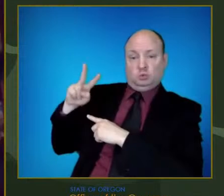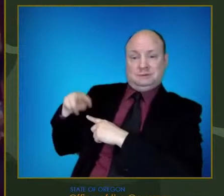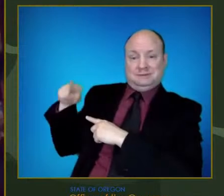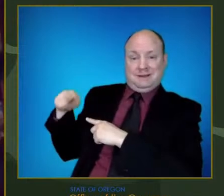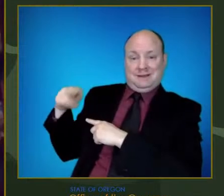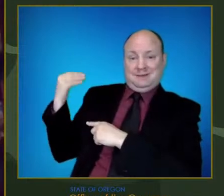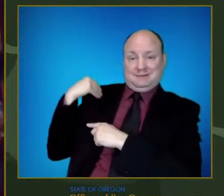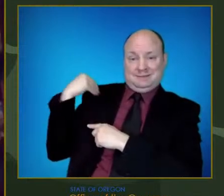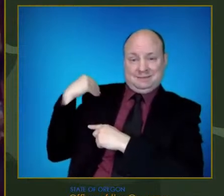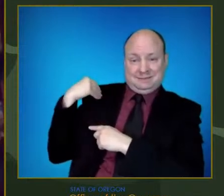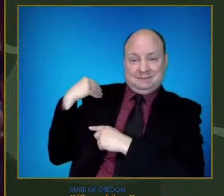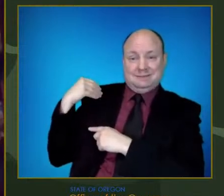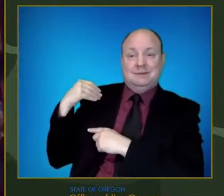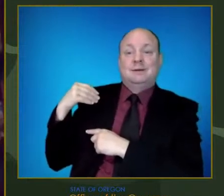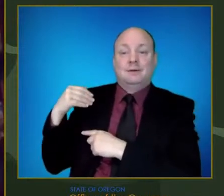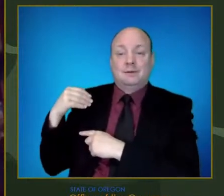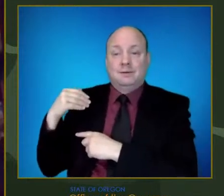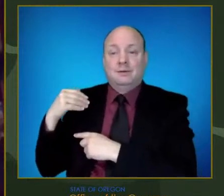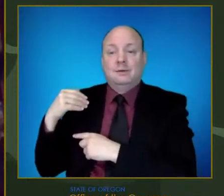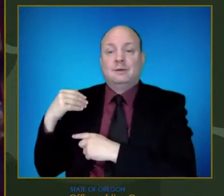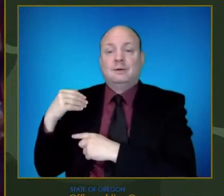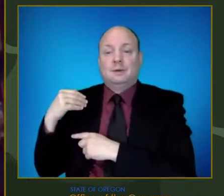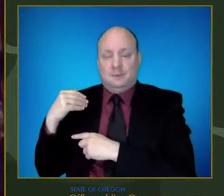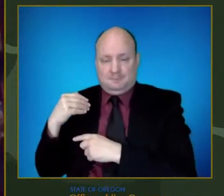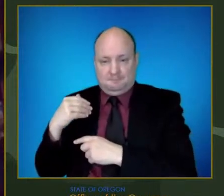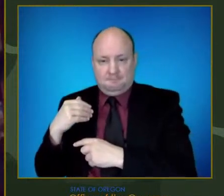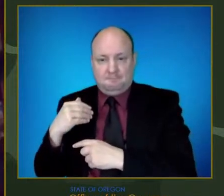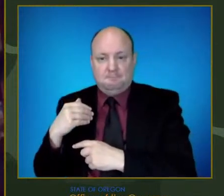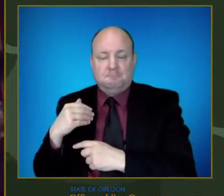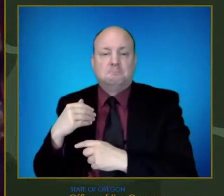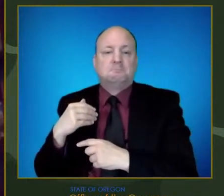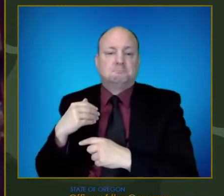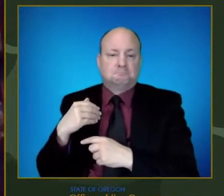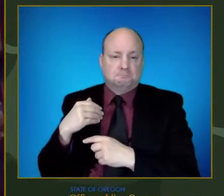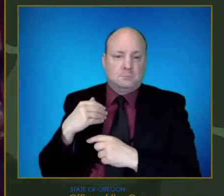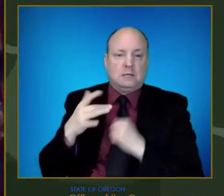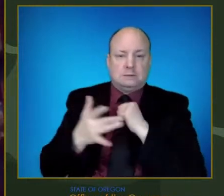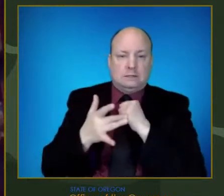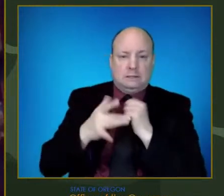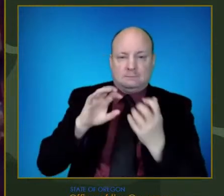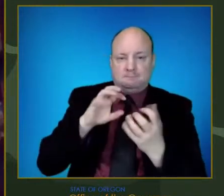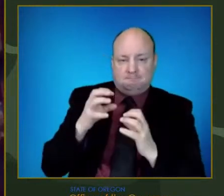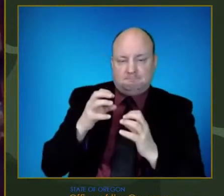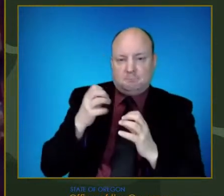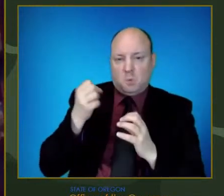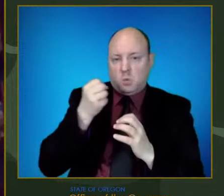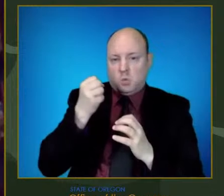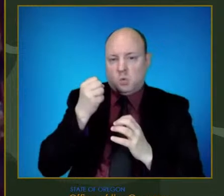10 deaths, the lowest weekly total since last June. To date, there have been